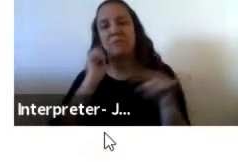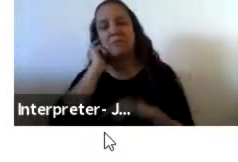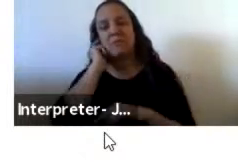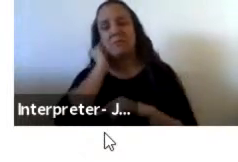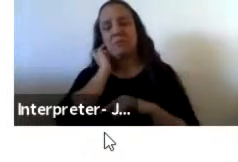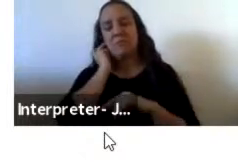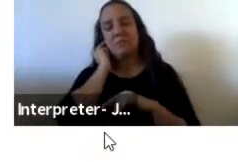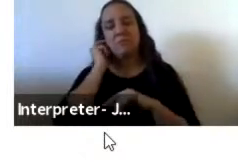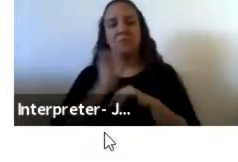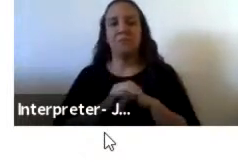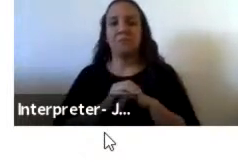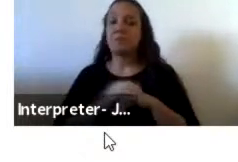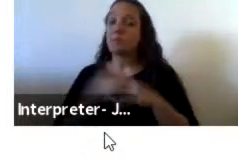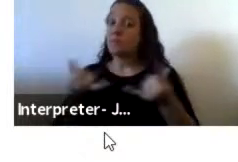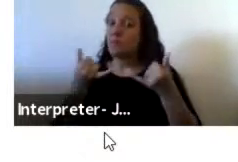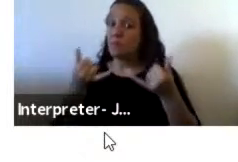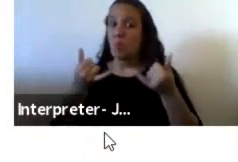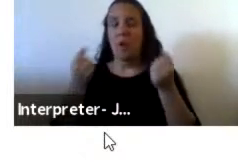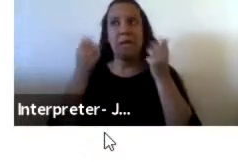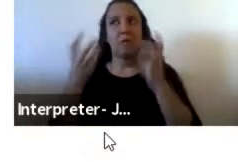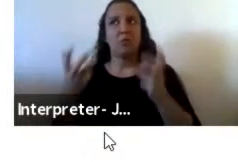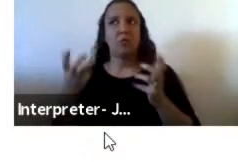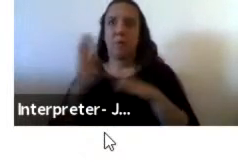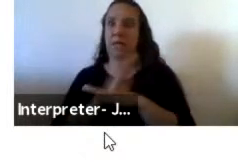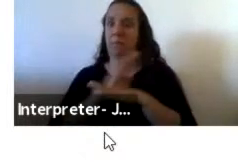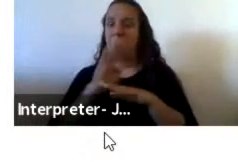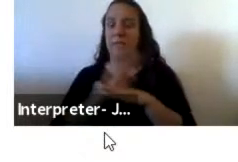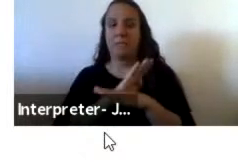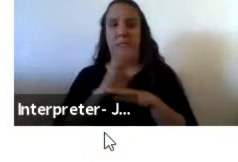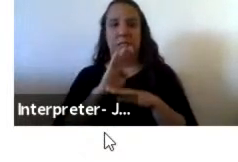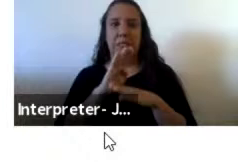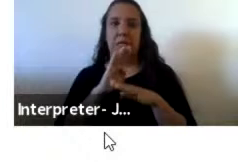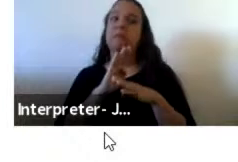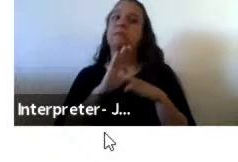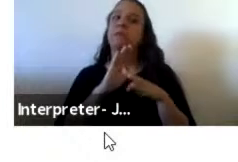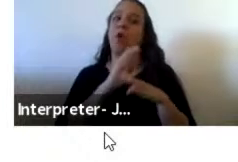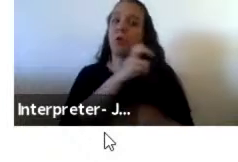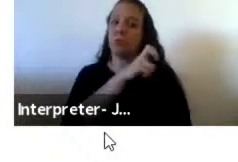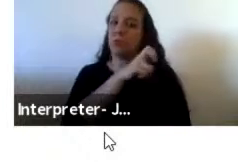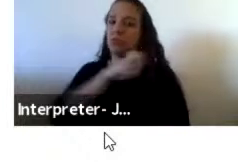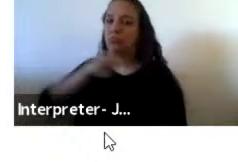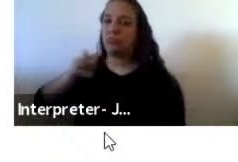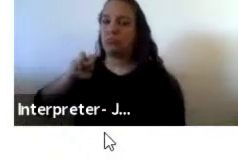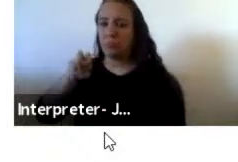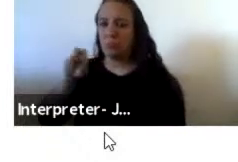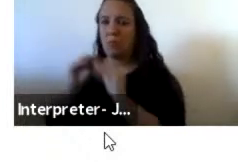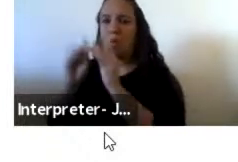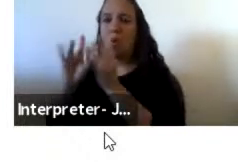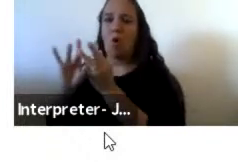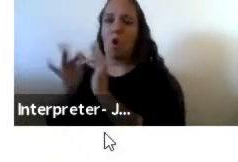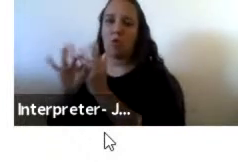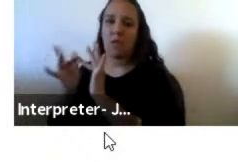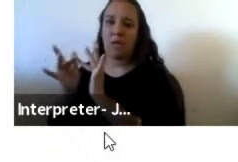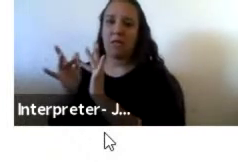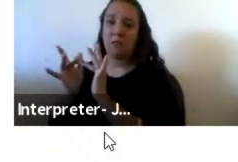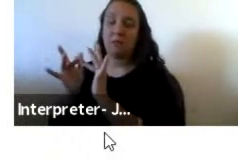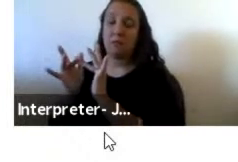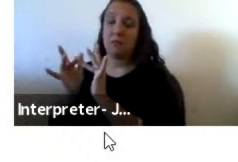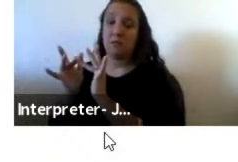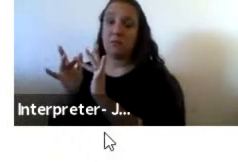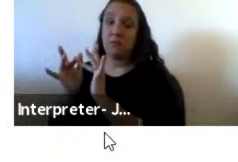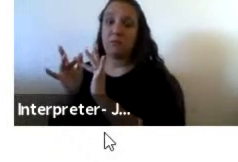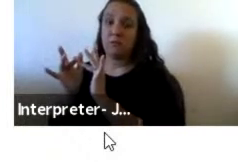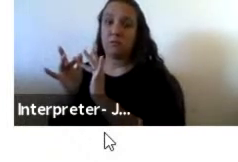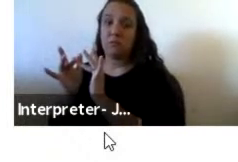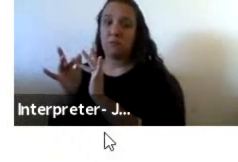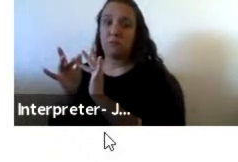that more and more businesses right now are taking the route of the online experience. Very few businesses actually created a